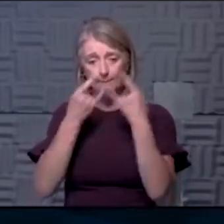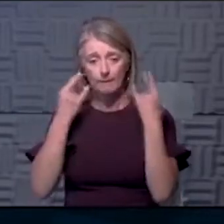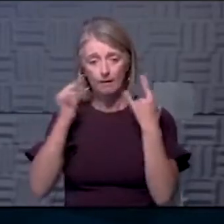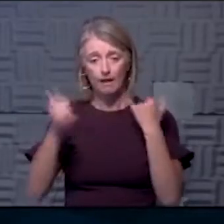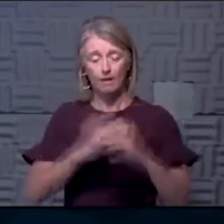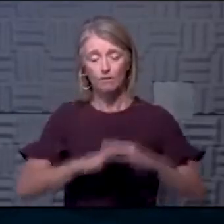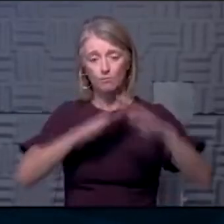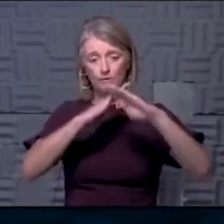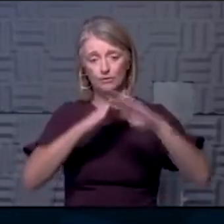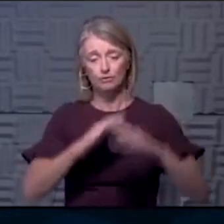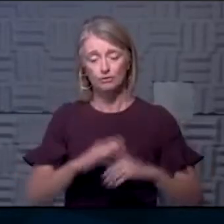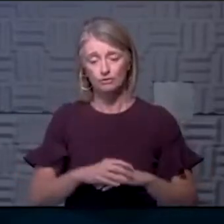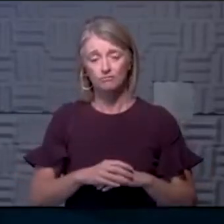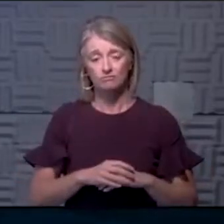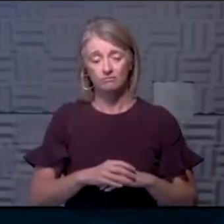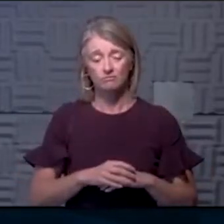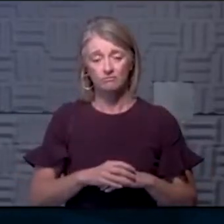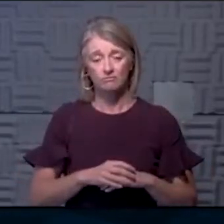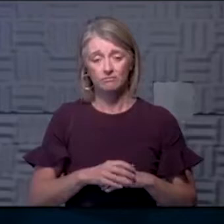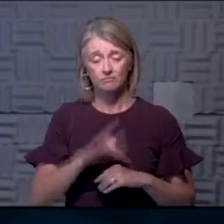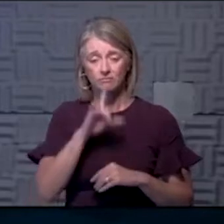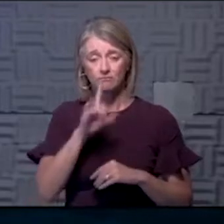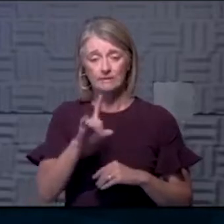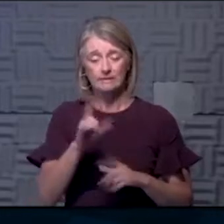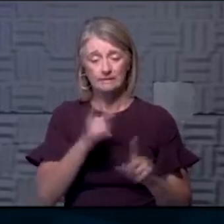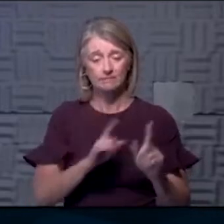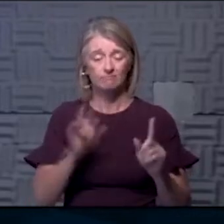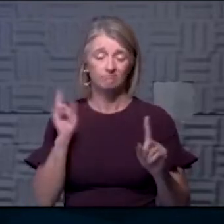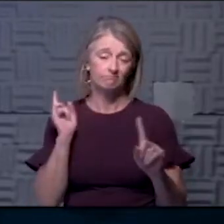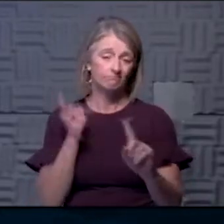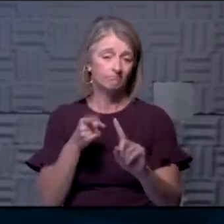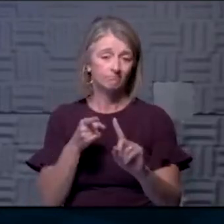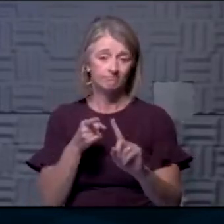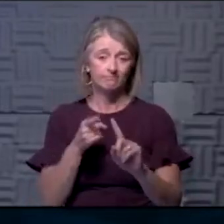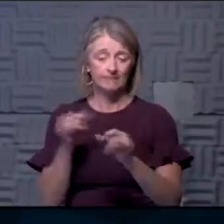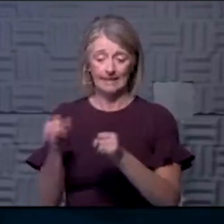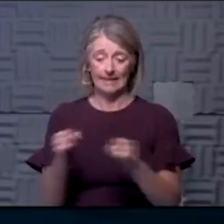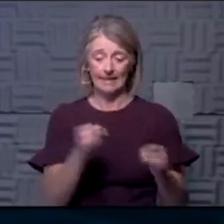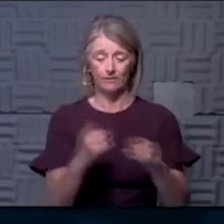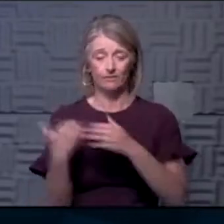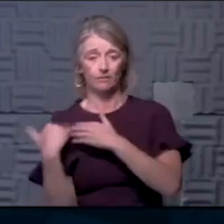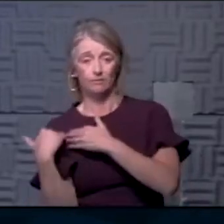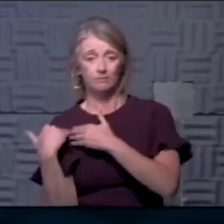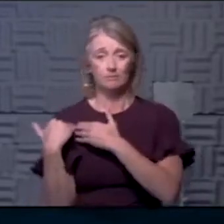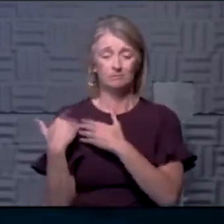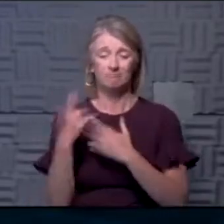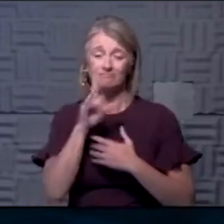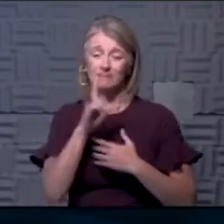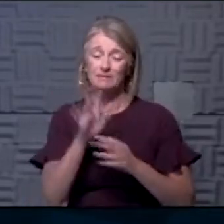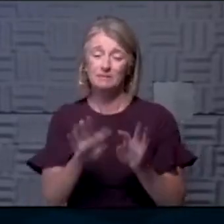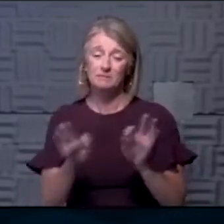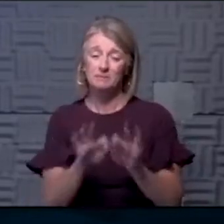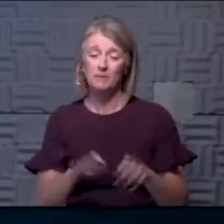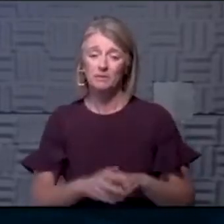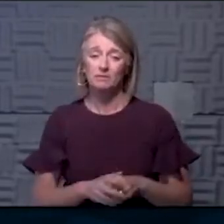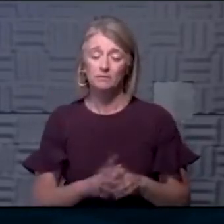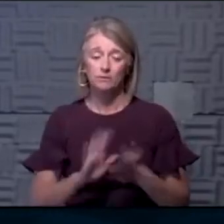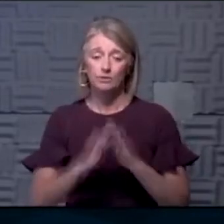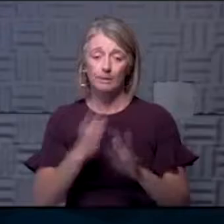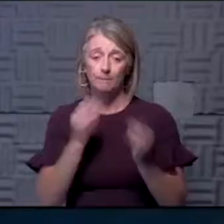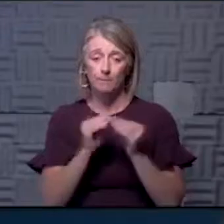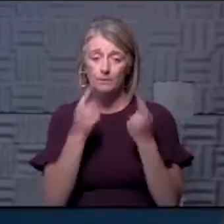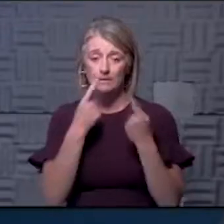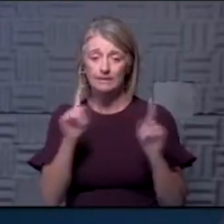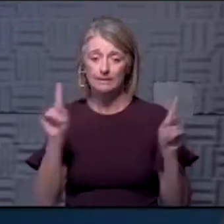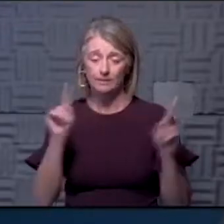prevention measures are going to be the real key. Individual adherence to those are going to be the real key for us to be successful through the rest of the